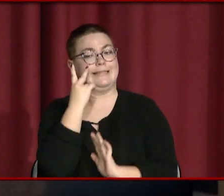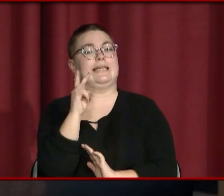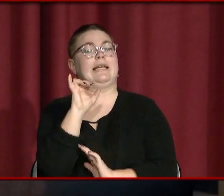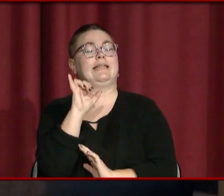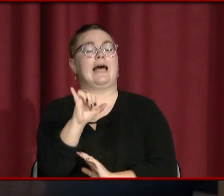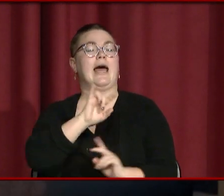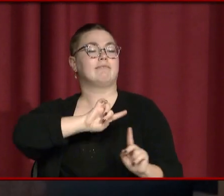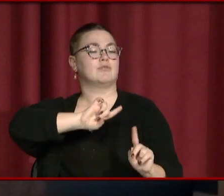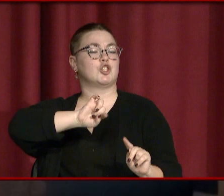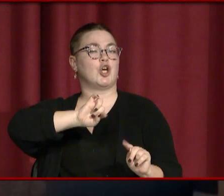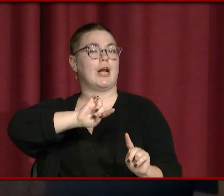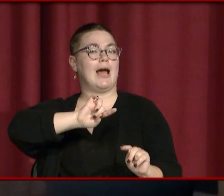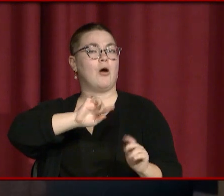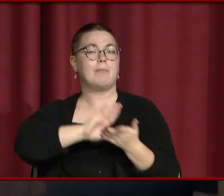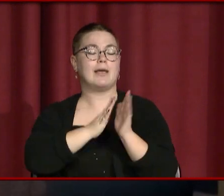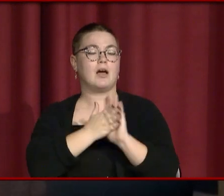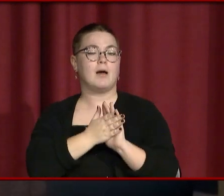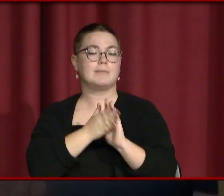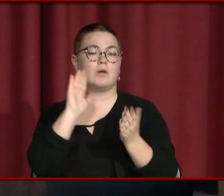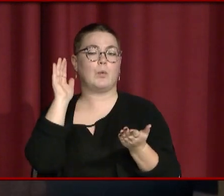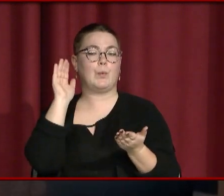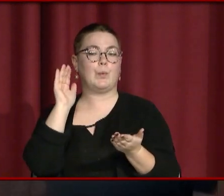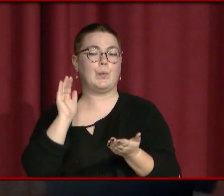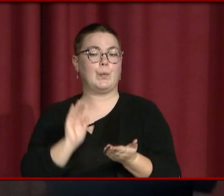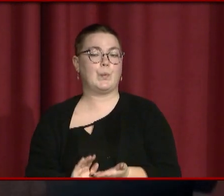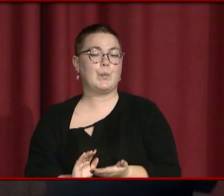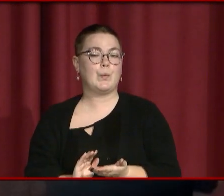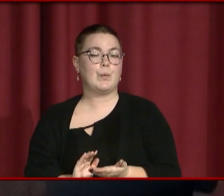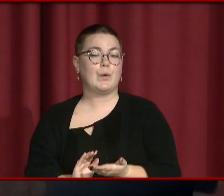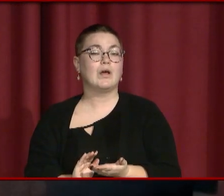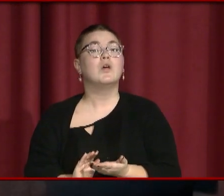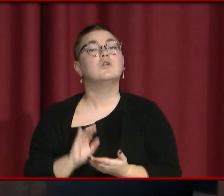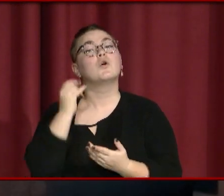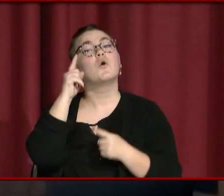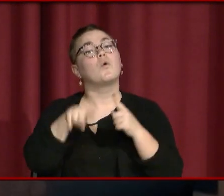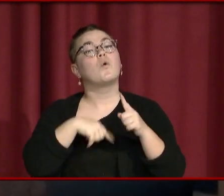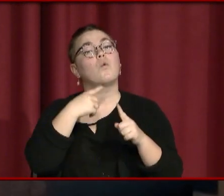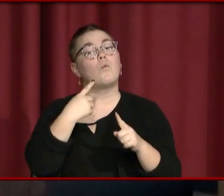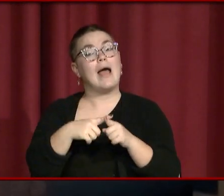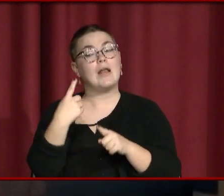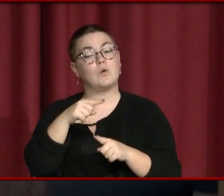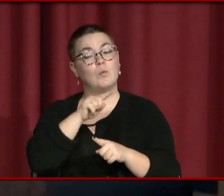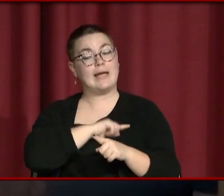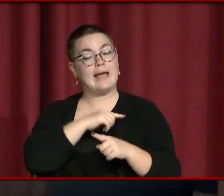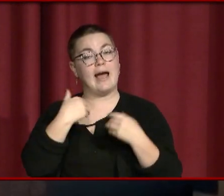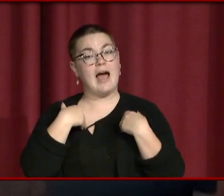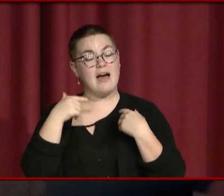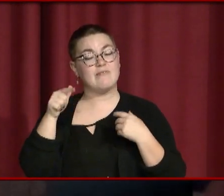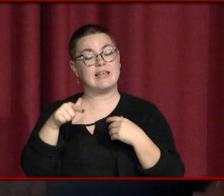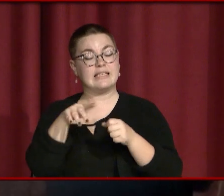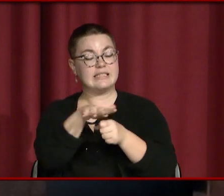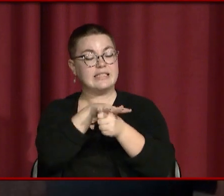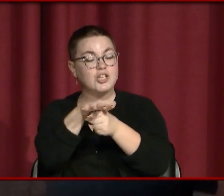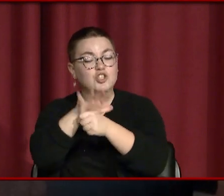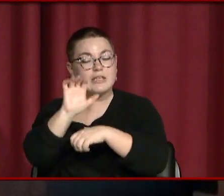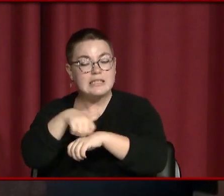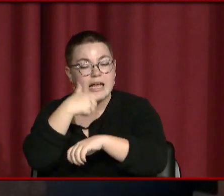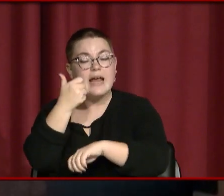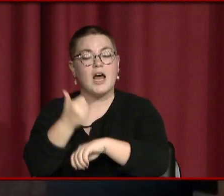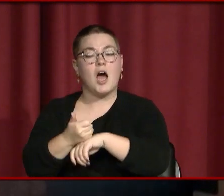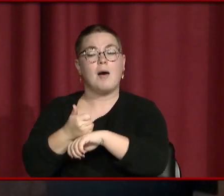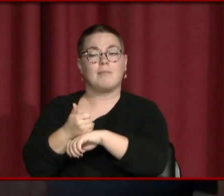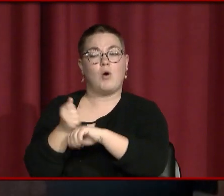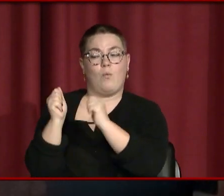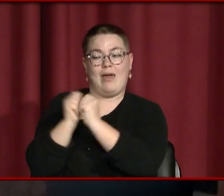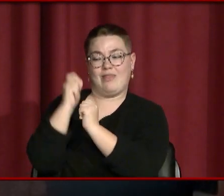end of the day, rigged districts dilute the power of every single Ohio voter. We are unable to